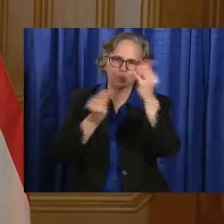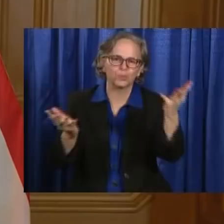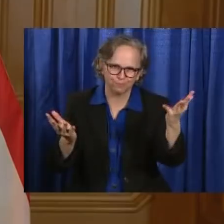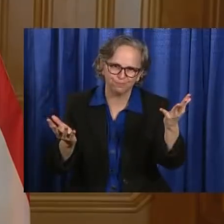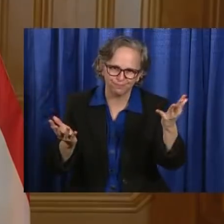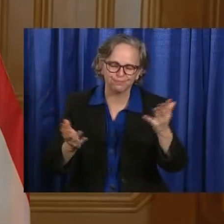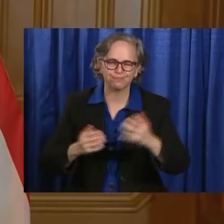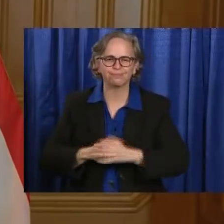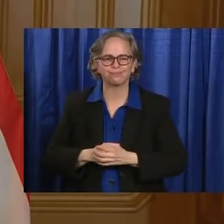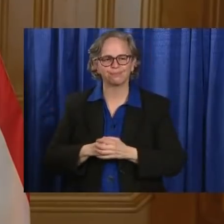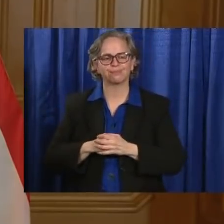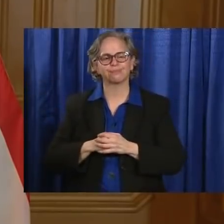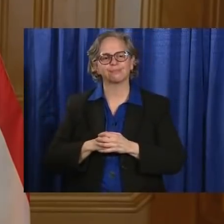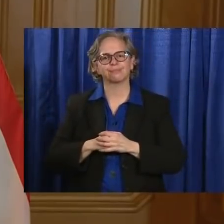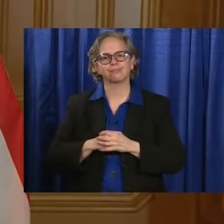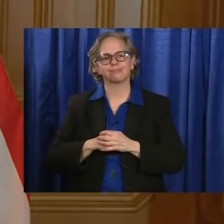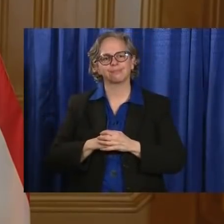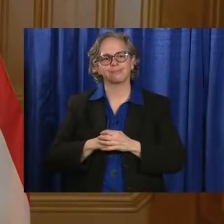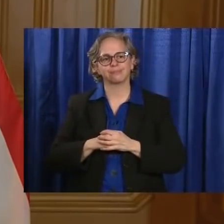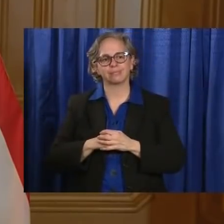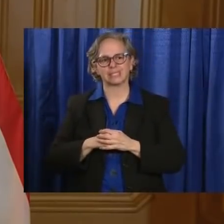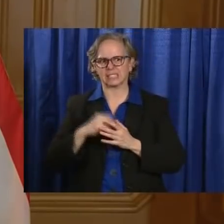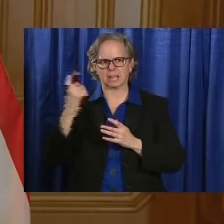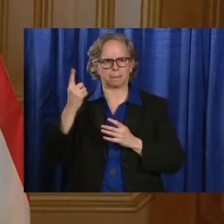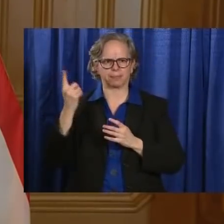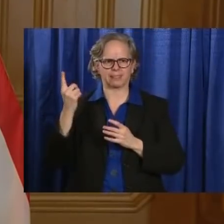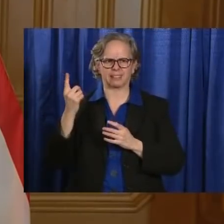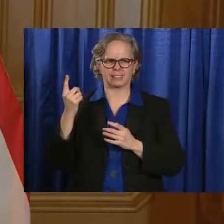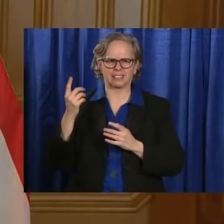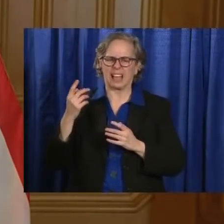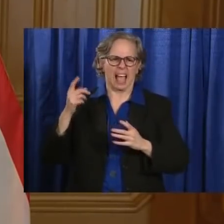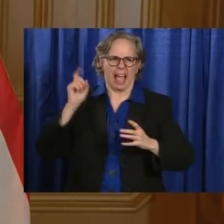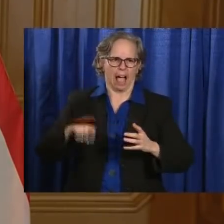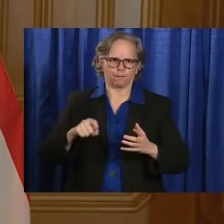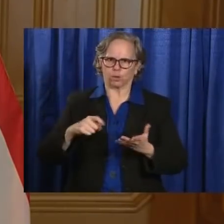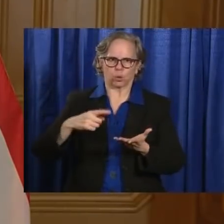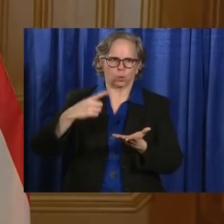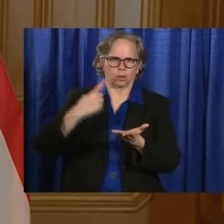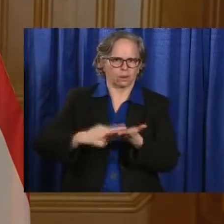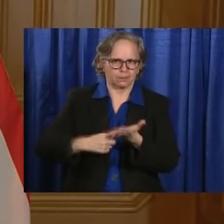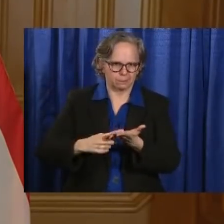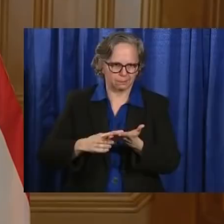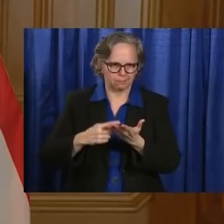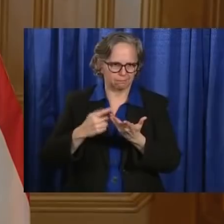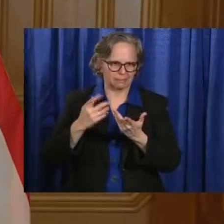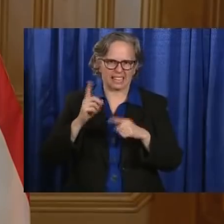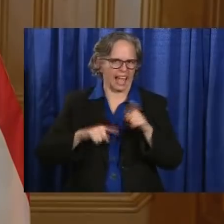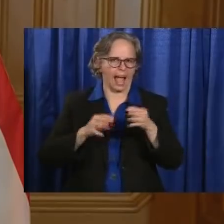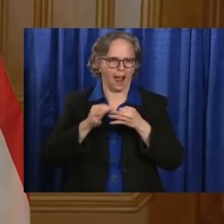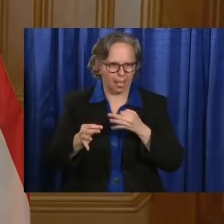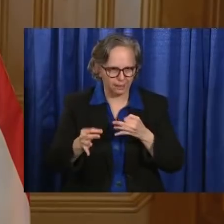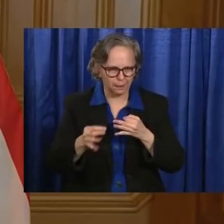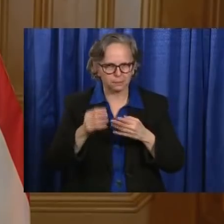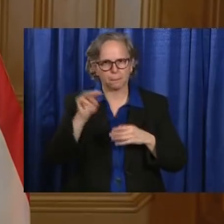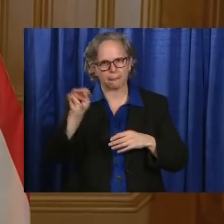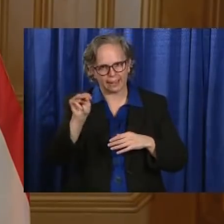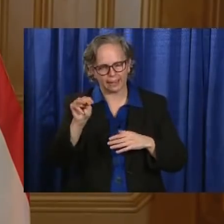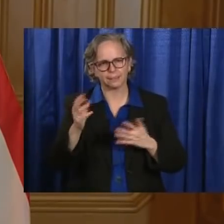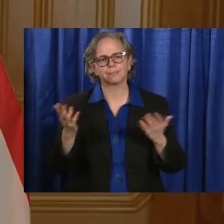of Ohio, or have something that simply has to be discussed as far as some sort of breaking